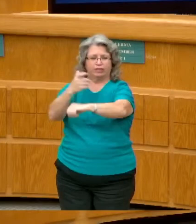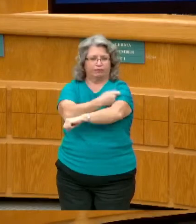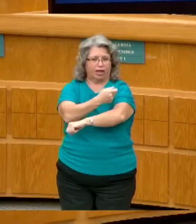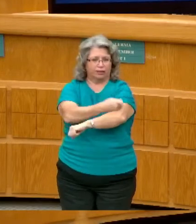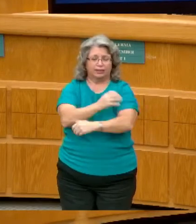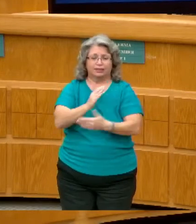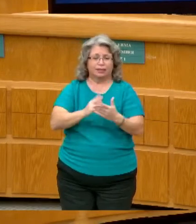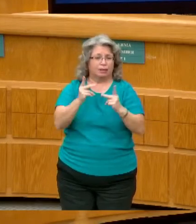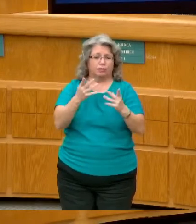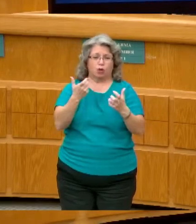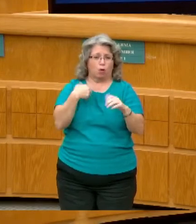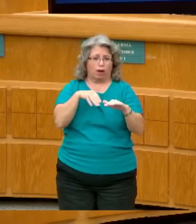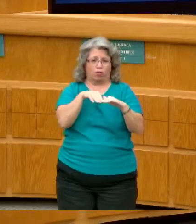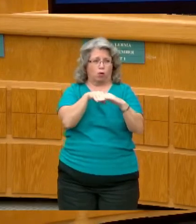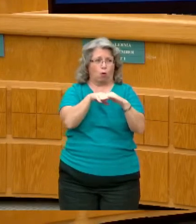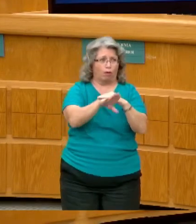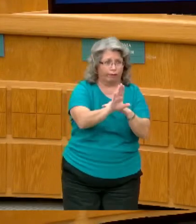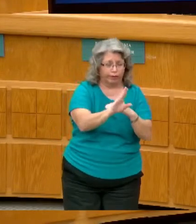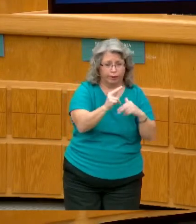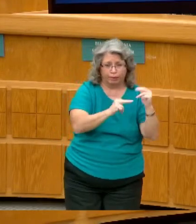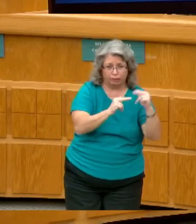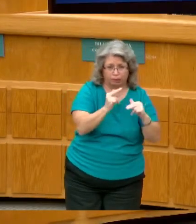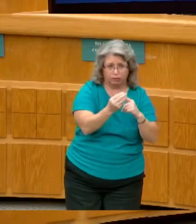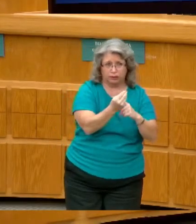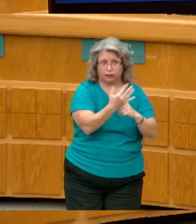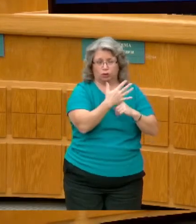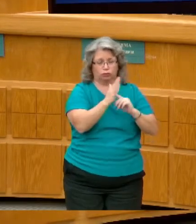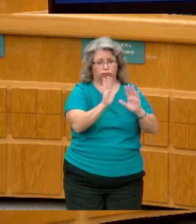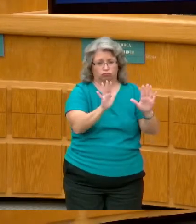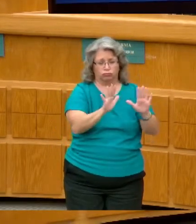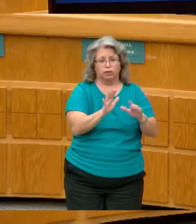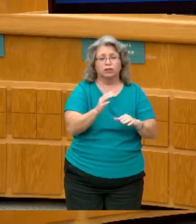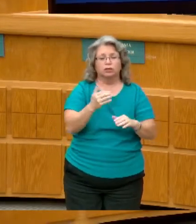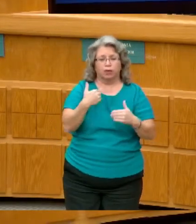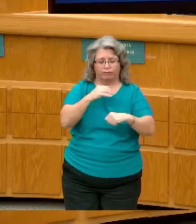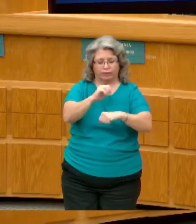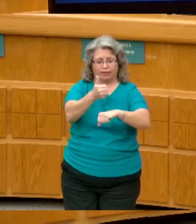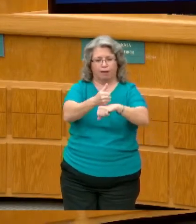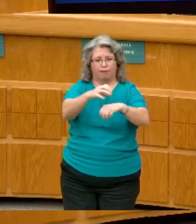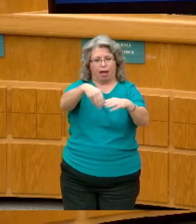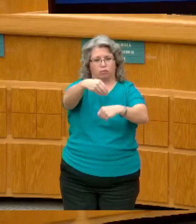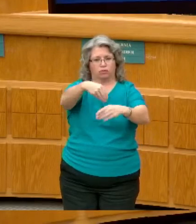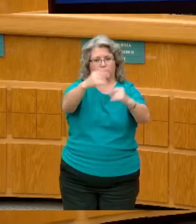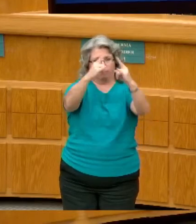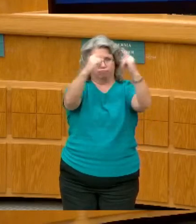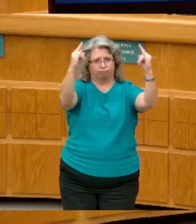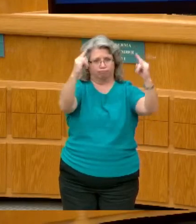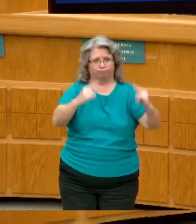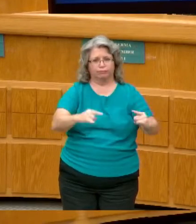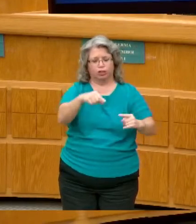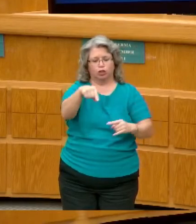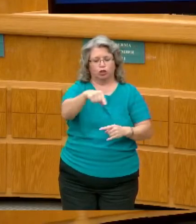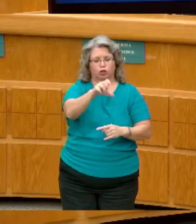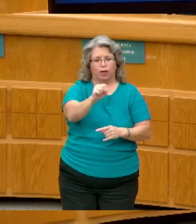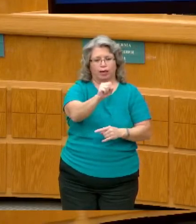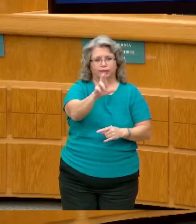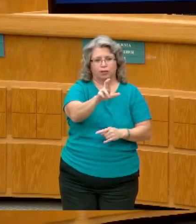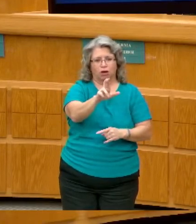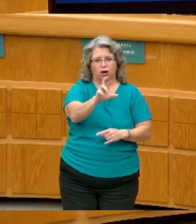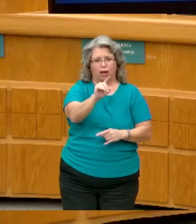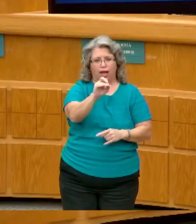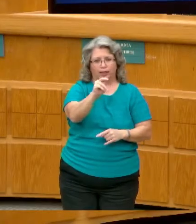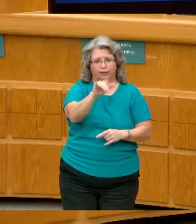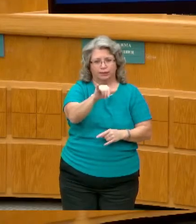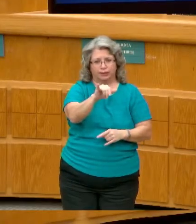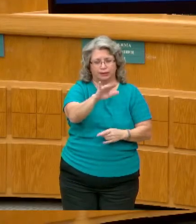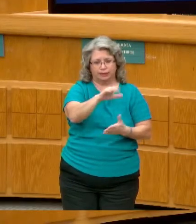type of exposure. And so we have the QSR Legacy on Staples. We also have the FIAS parking lot on